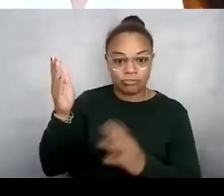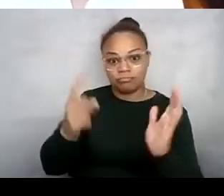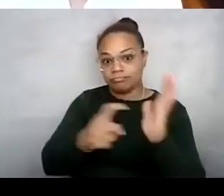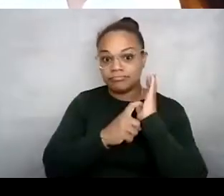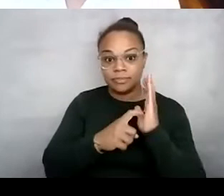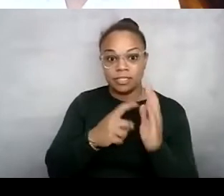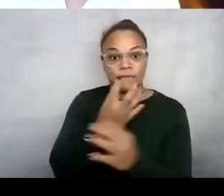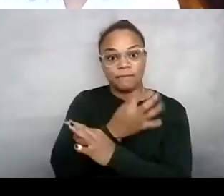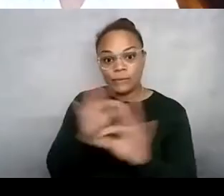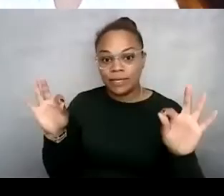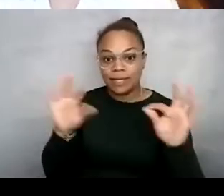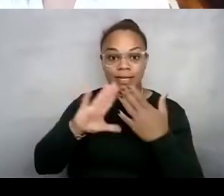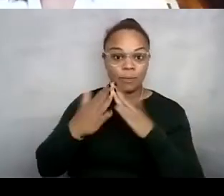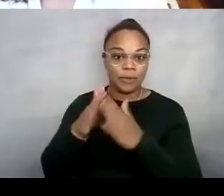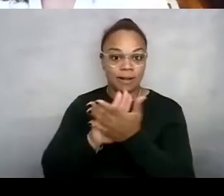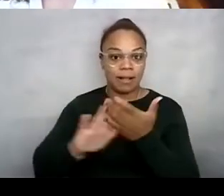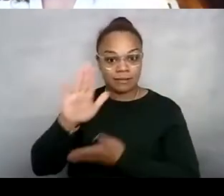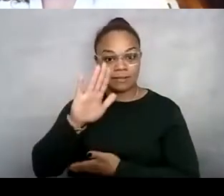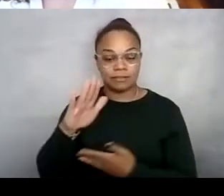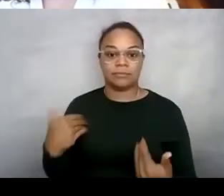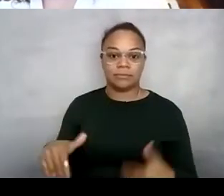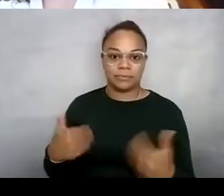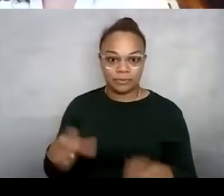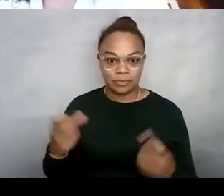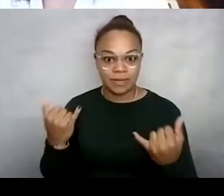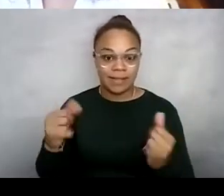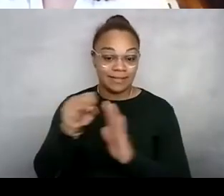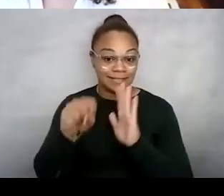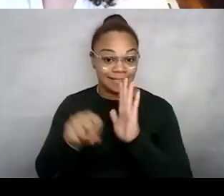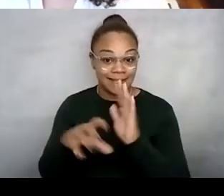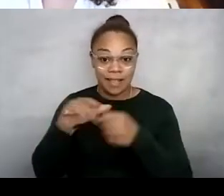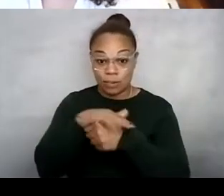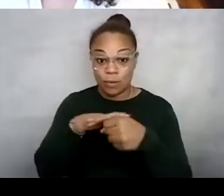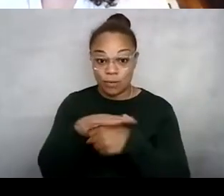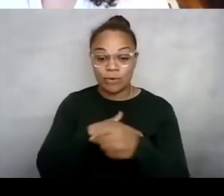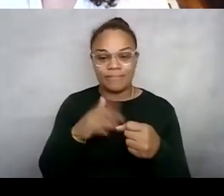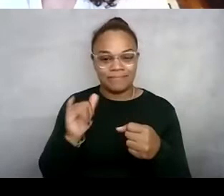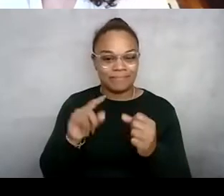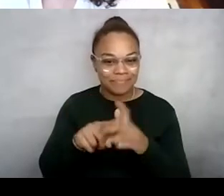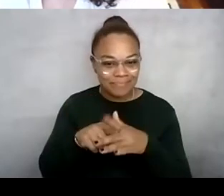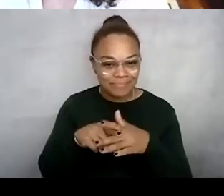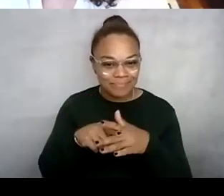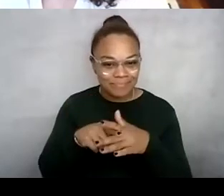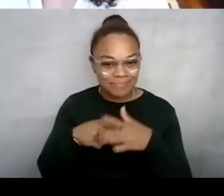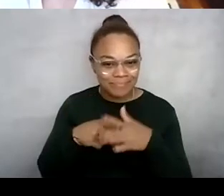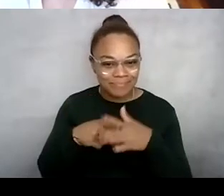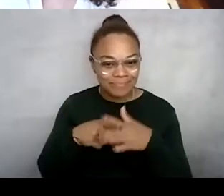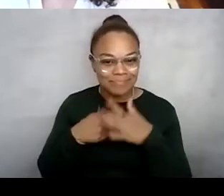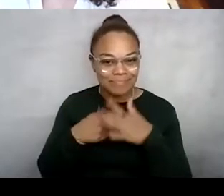know, it is the states and local are the incubators, especially around policy. The other thing